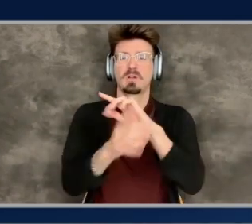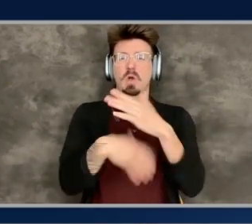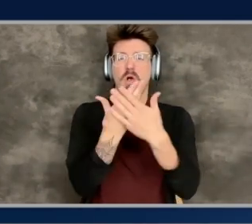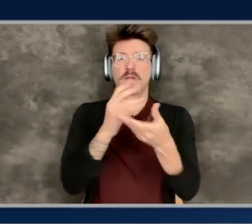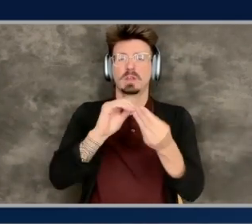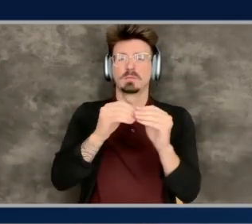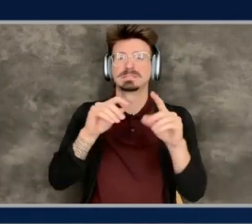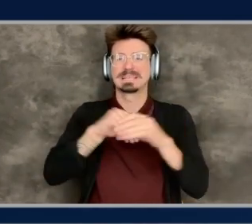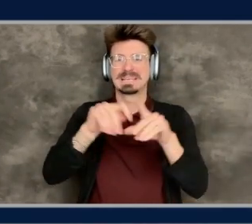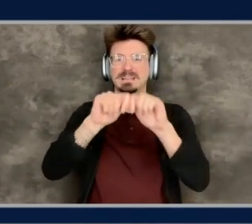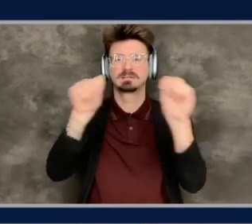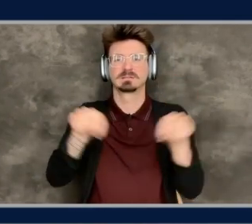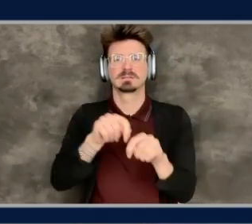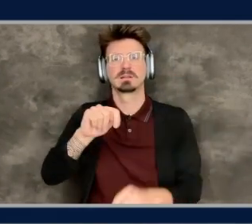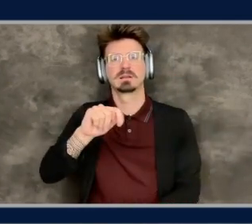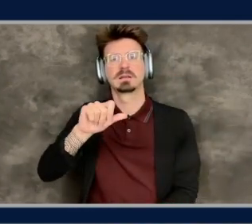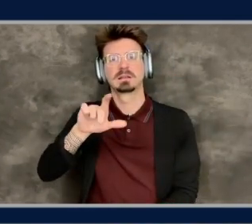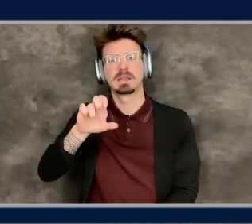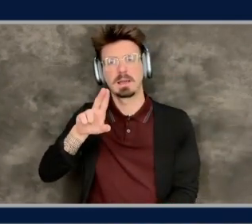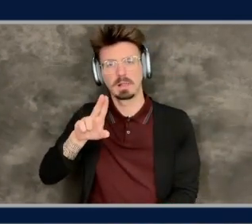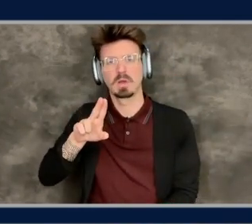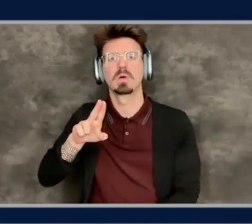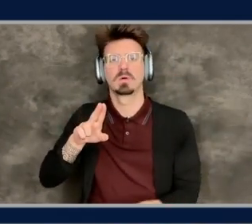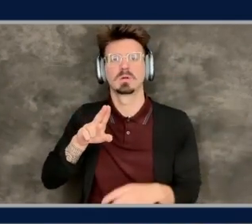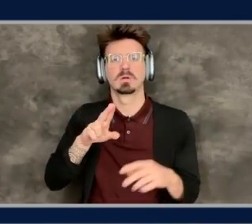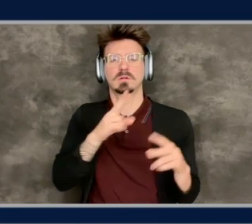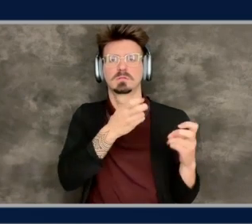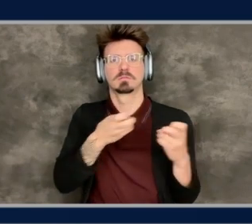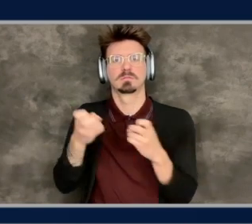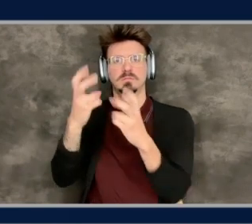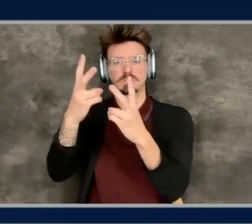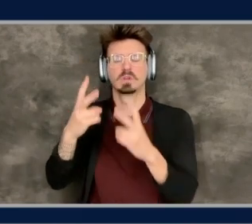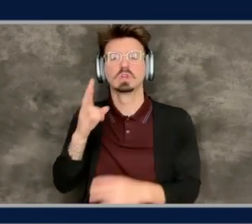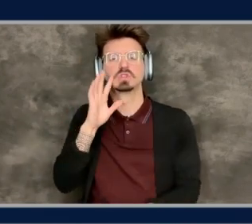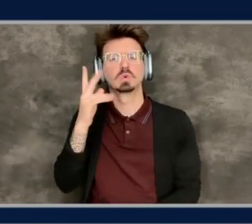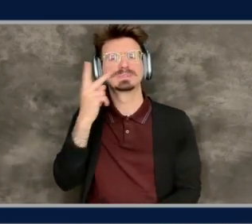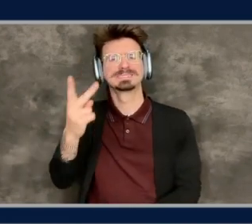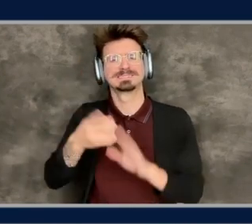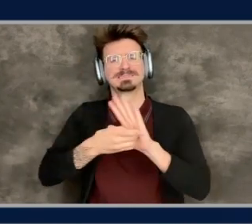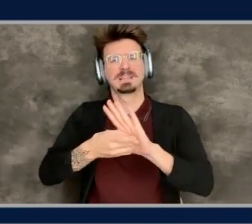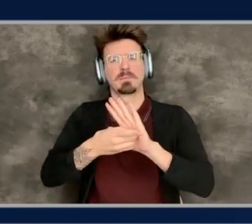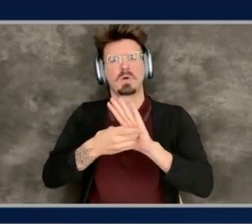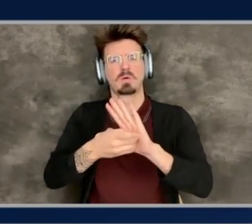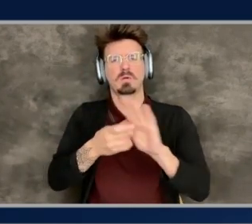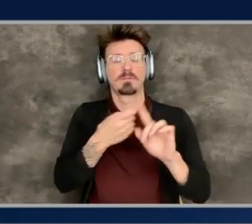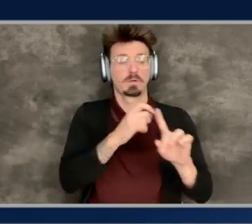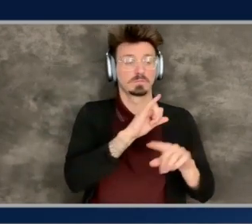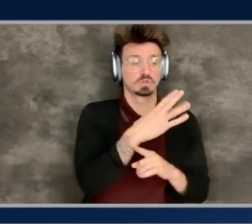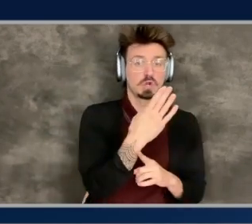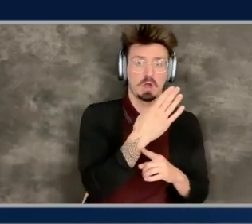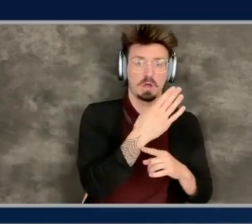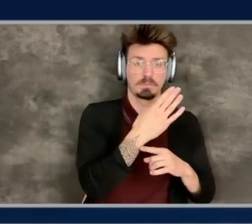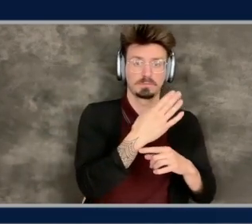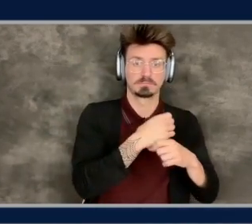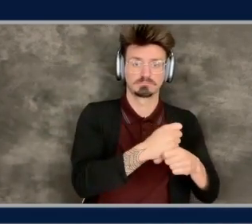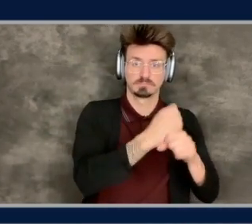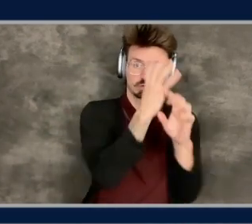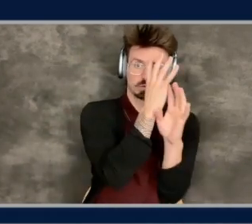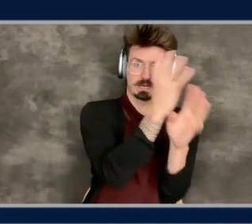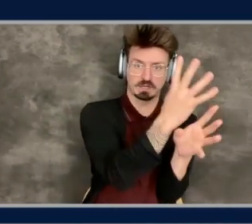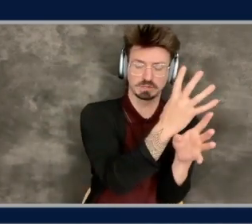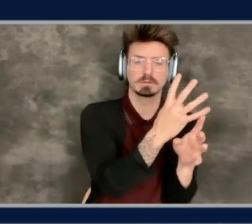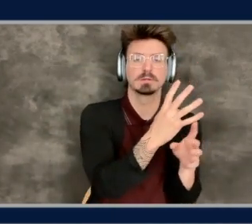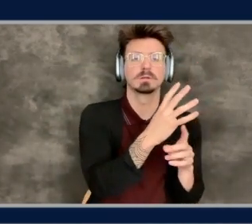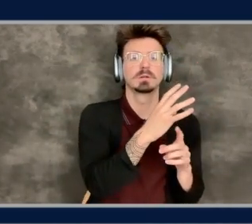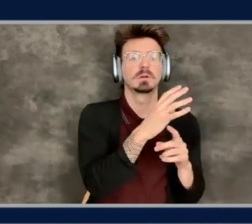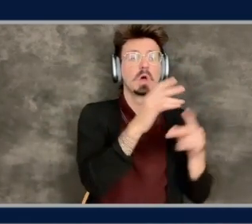we will submit it to a new branch in GitHub. So you'll see a demo of all the way from job creation till like we can see the code that has been modified in